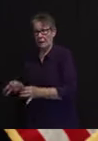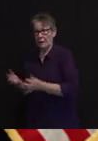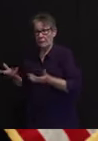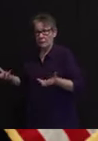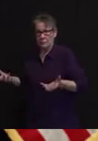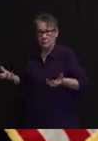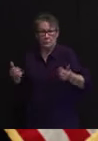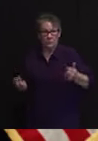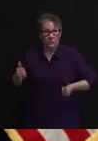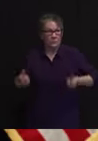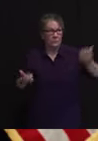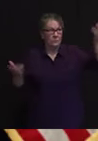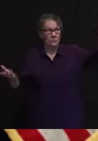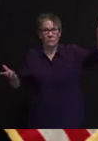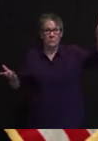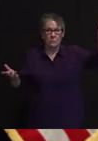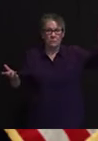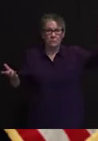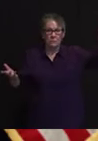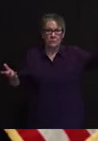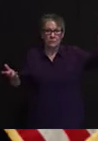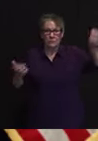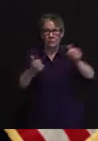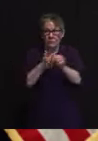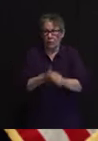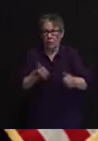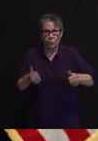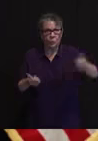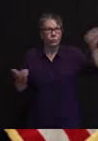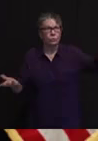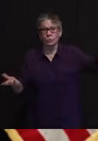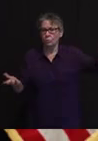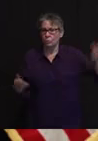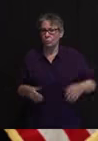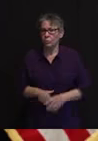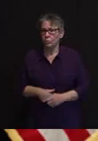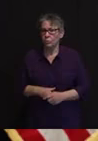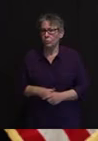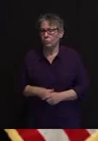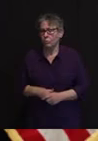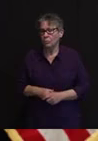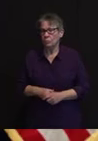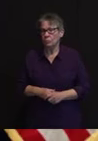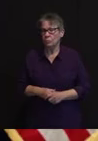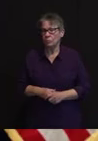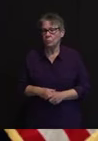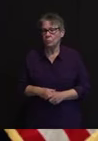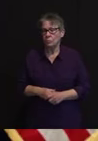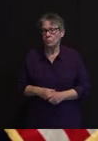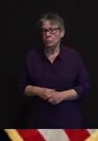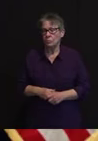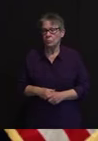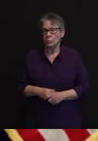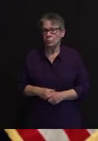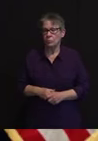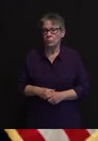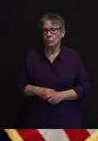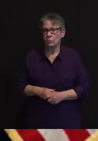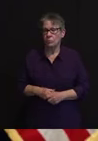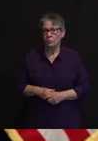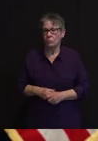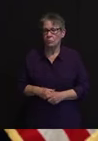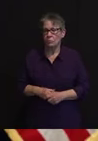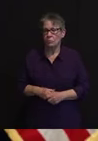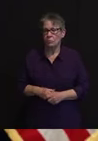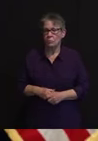step, do you think it would be something like people in their 20s and certain types of businesses would be able to go back? In